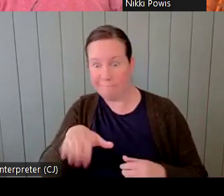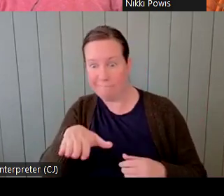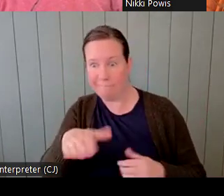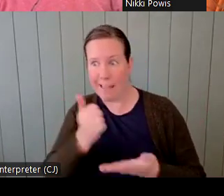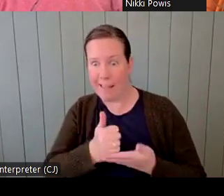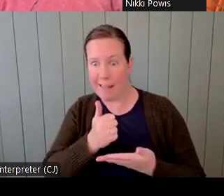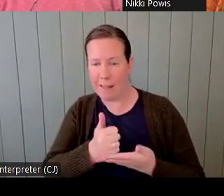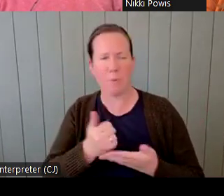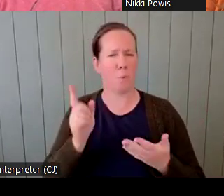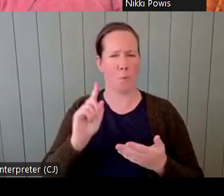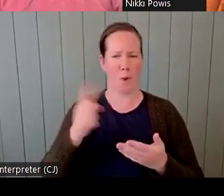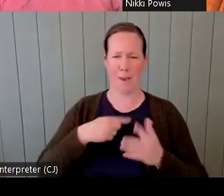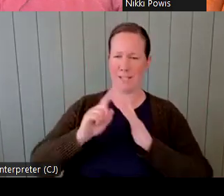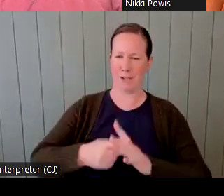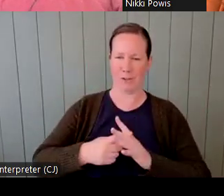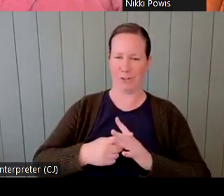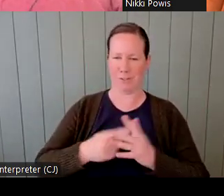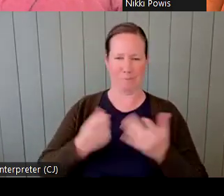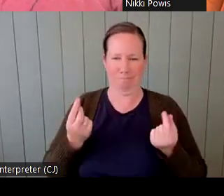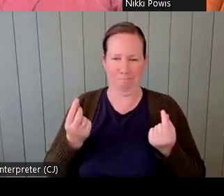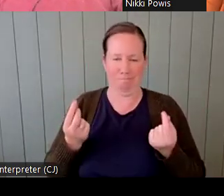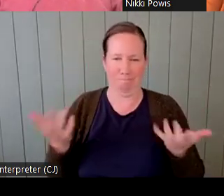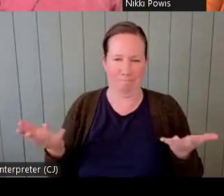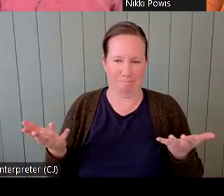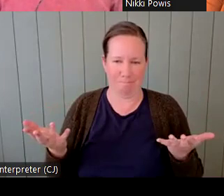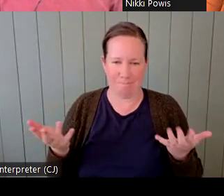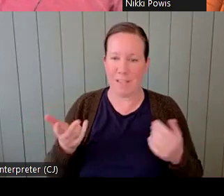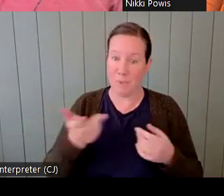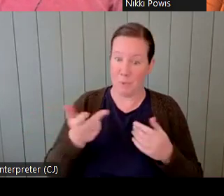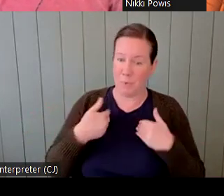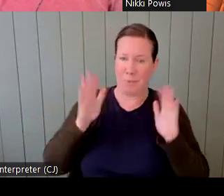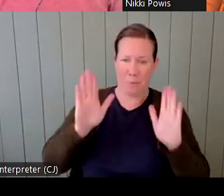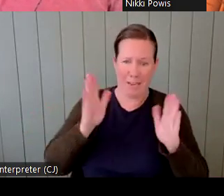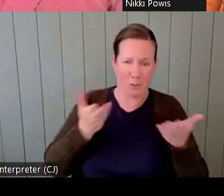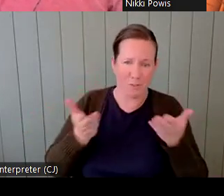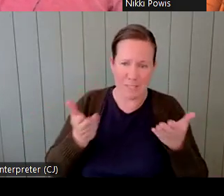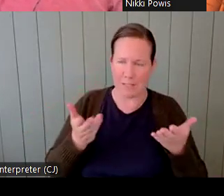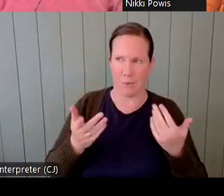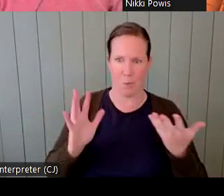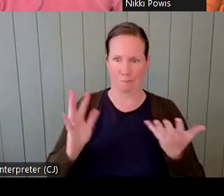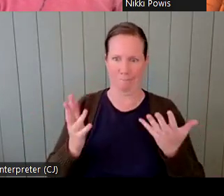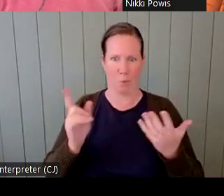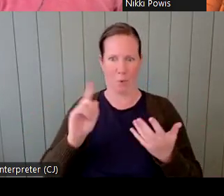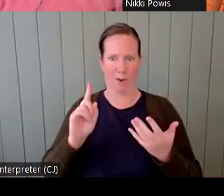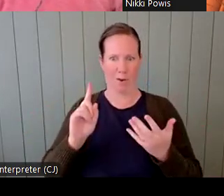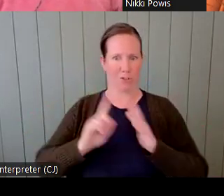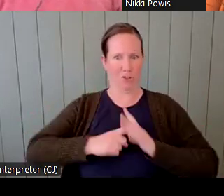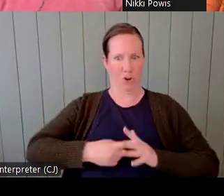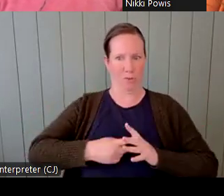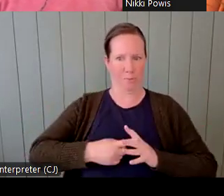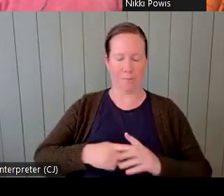Nikki, do you want to go first? Because you all have so many like fantastic services. Um, yeah. Yeah,